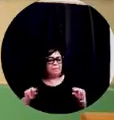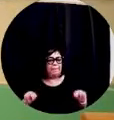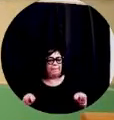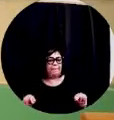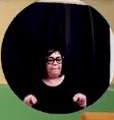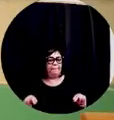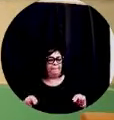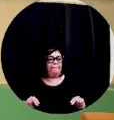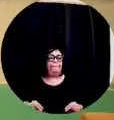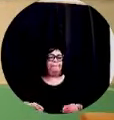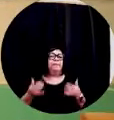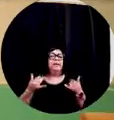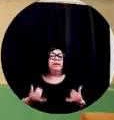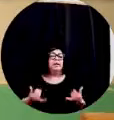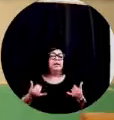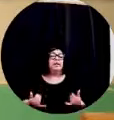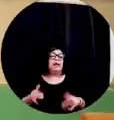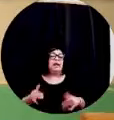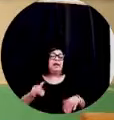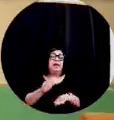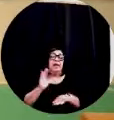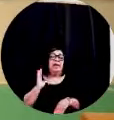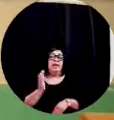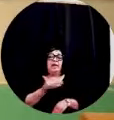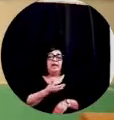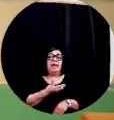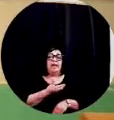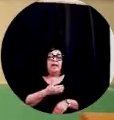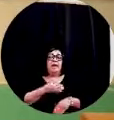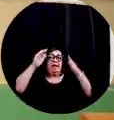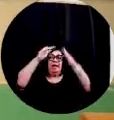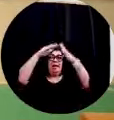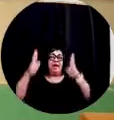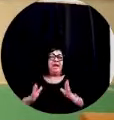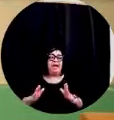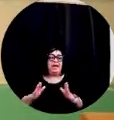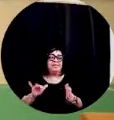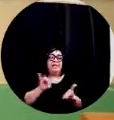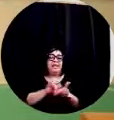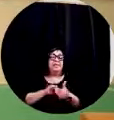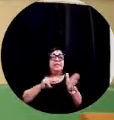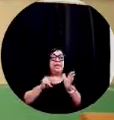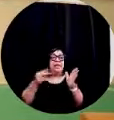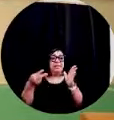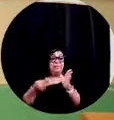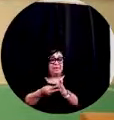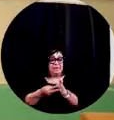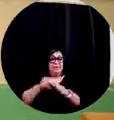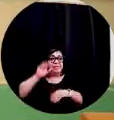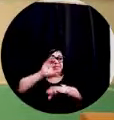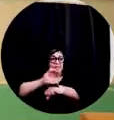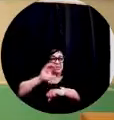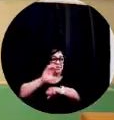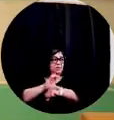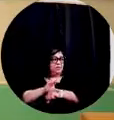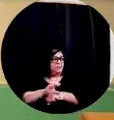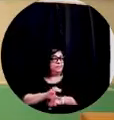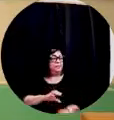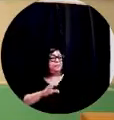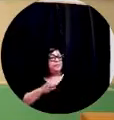I say that, I say that's Macedonia. That pastor right there teaches us a lot of Greek